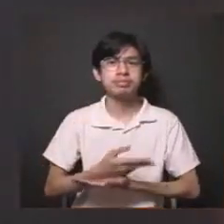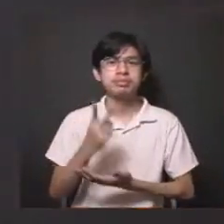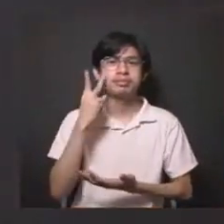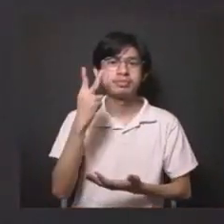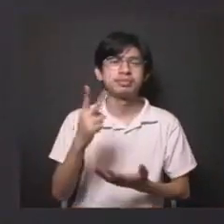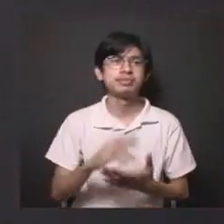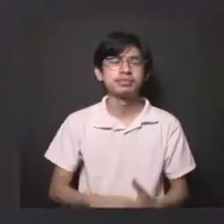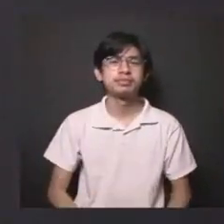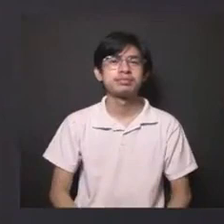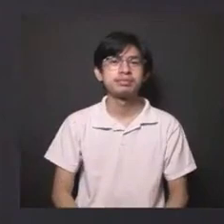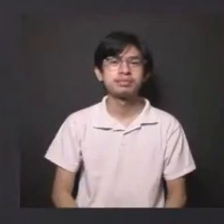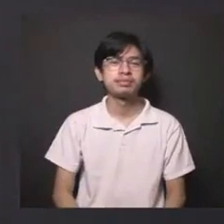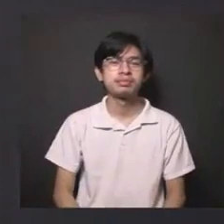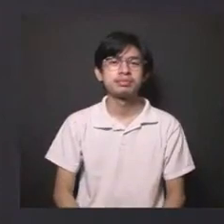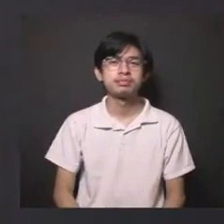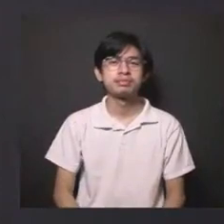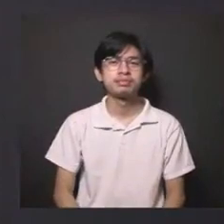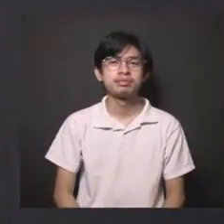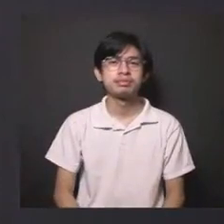was